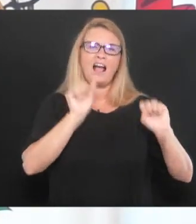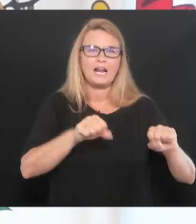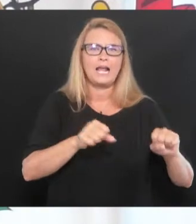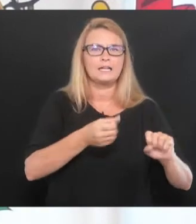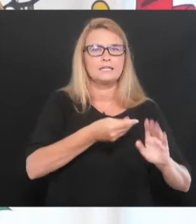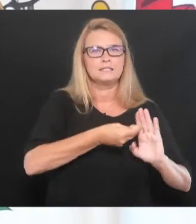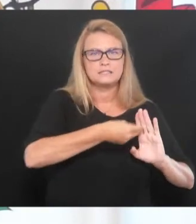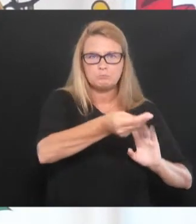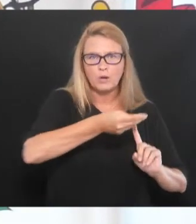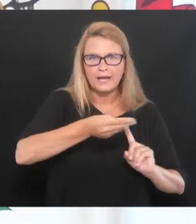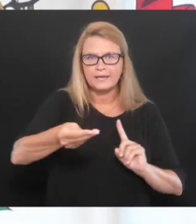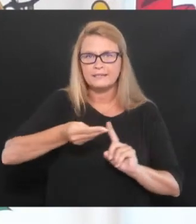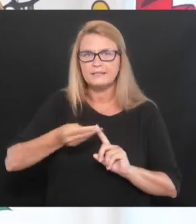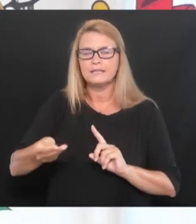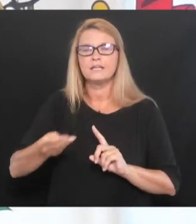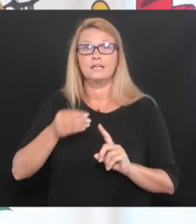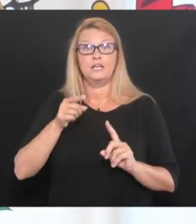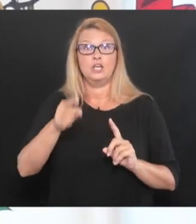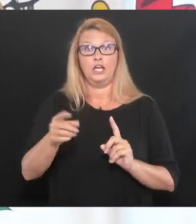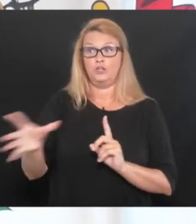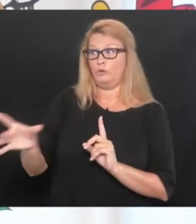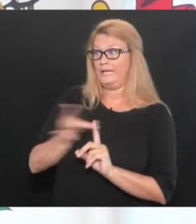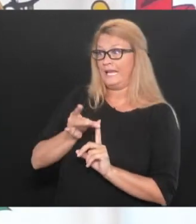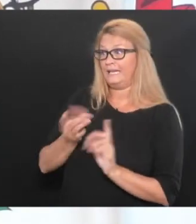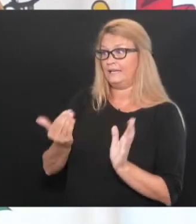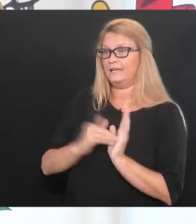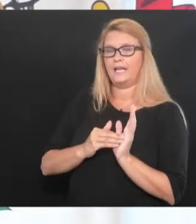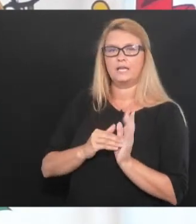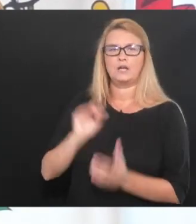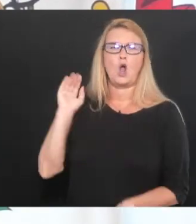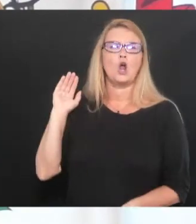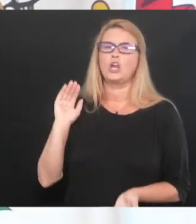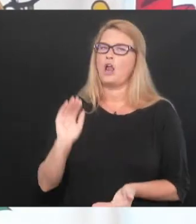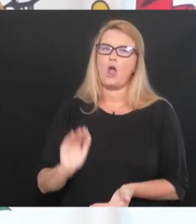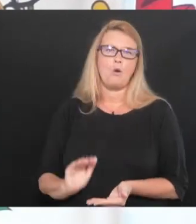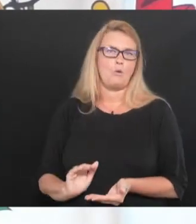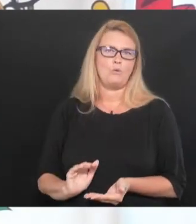once you get the vaccine, the chances of you getting it are awful low.